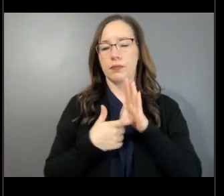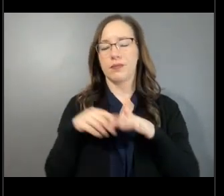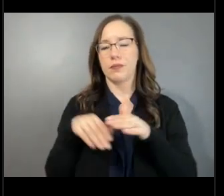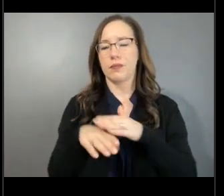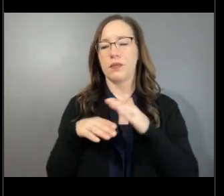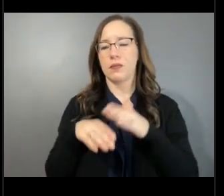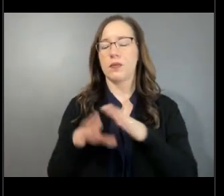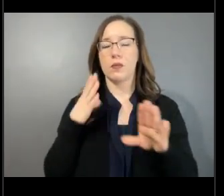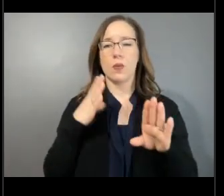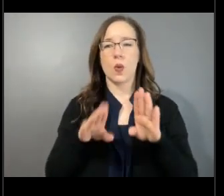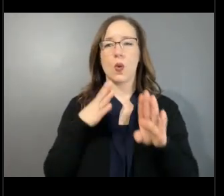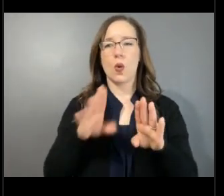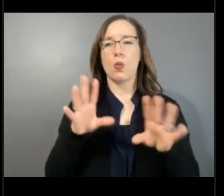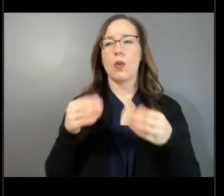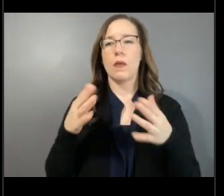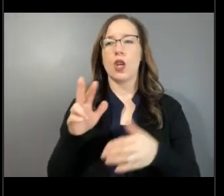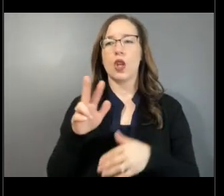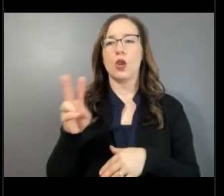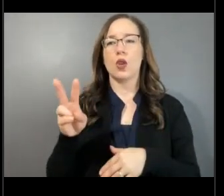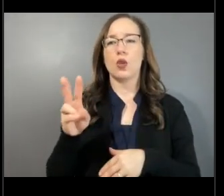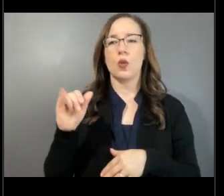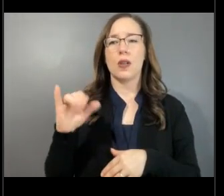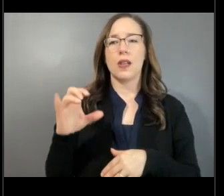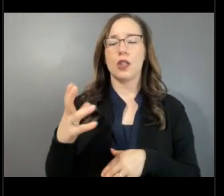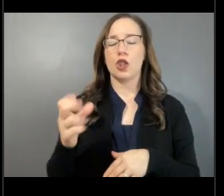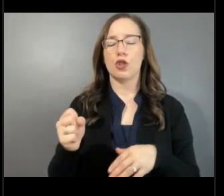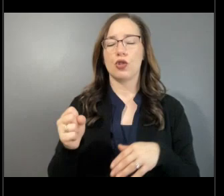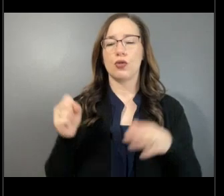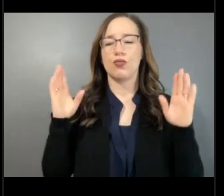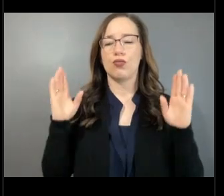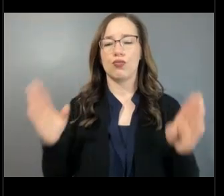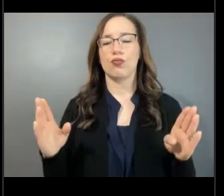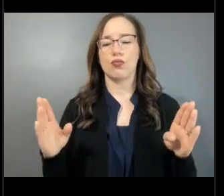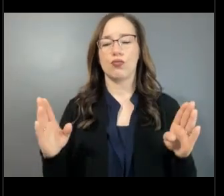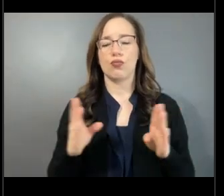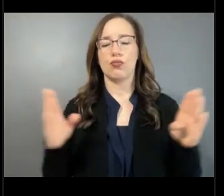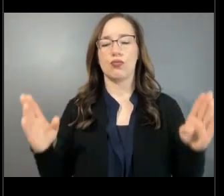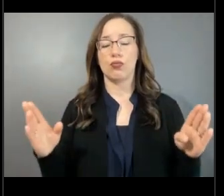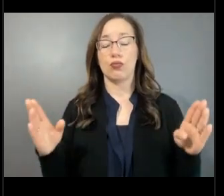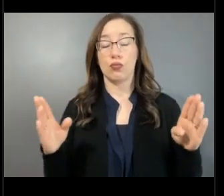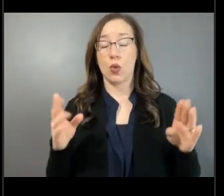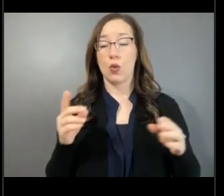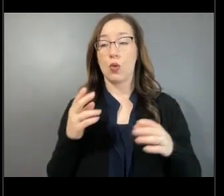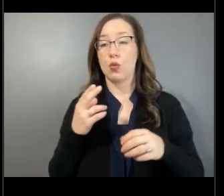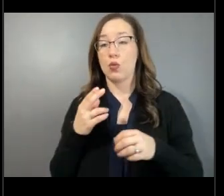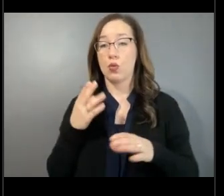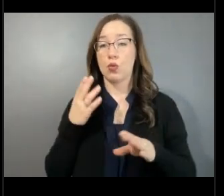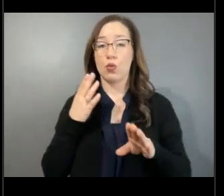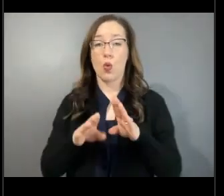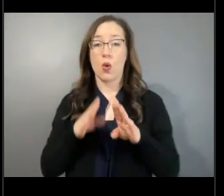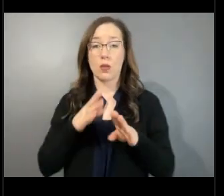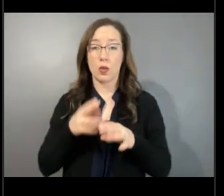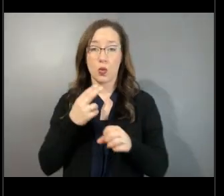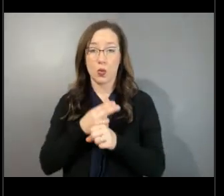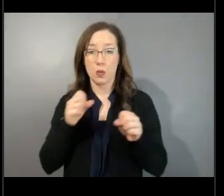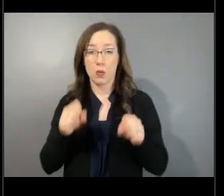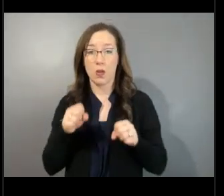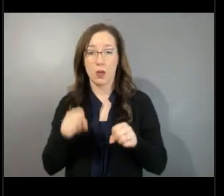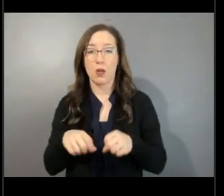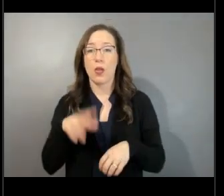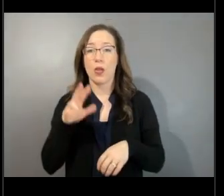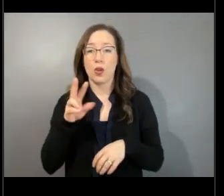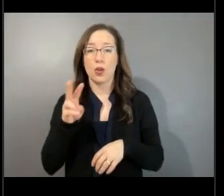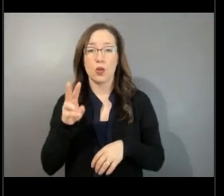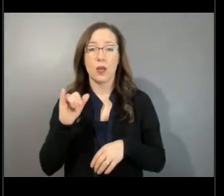doors provide a 32-inch clear width, and usable doors must provide a 32-inch nominal